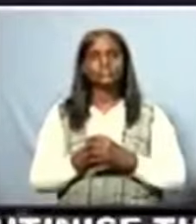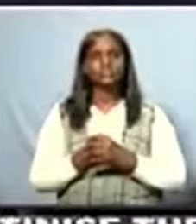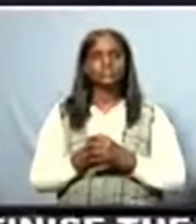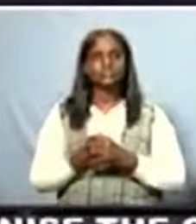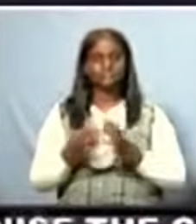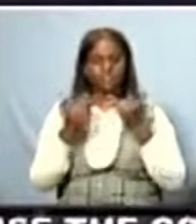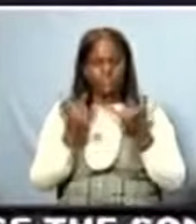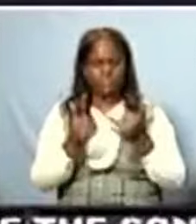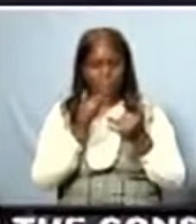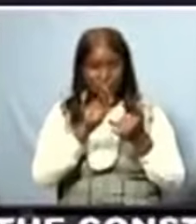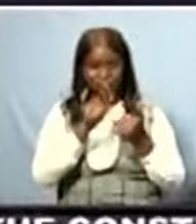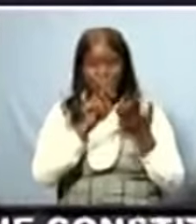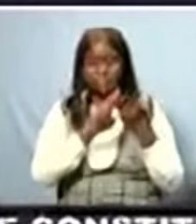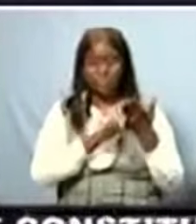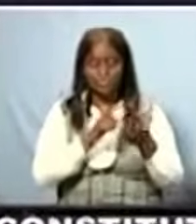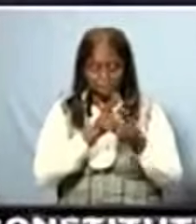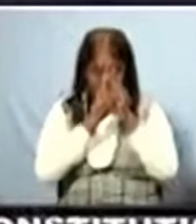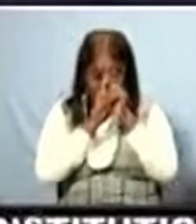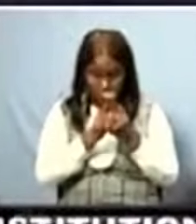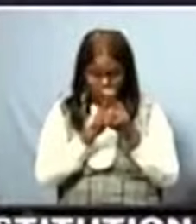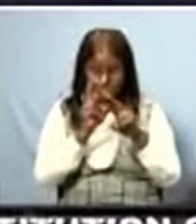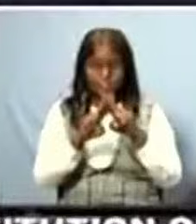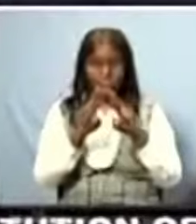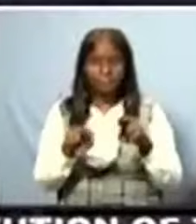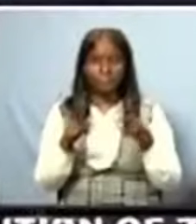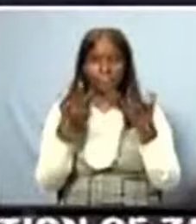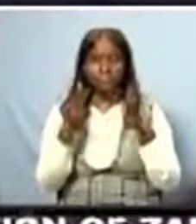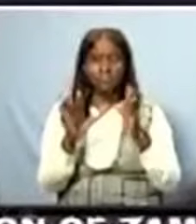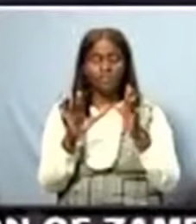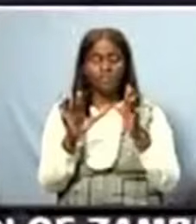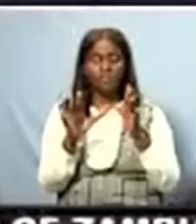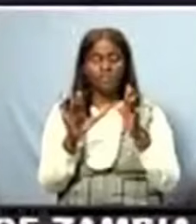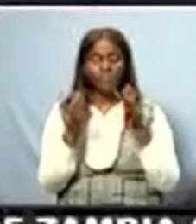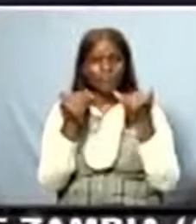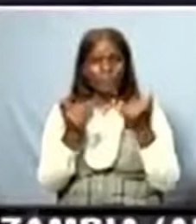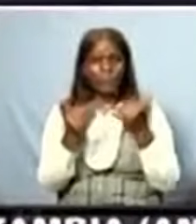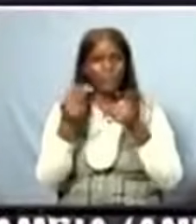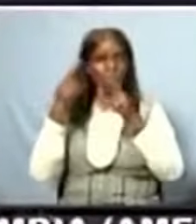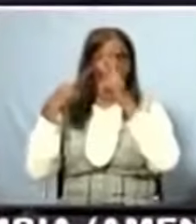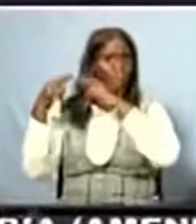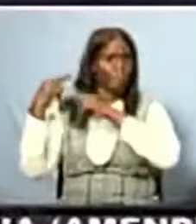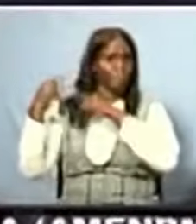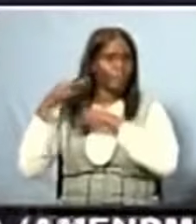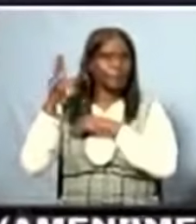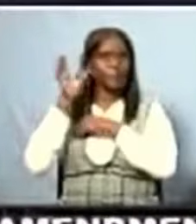It is that report, Honorable Chairperson, that has since been revised